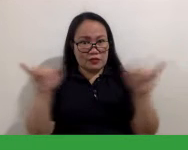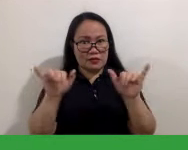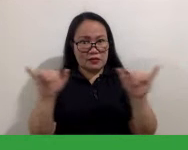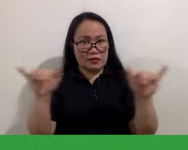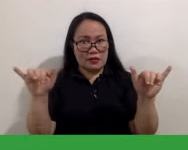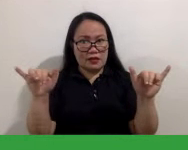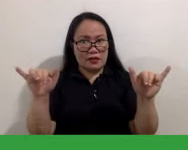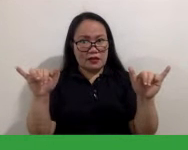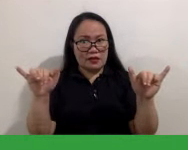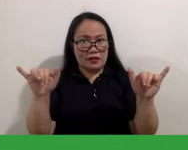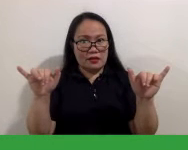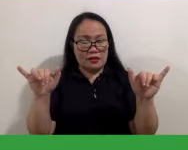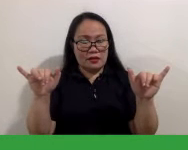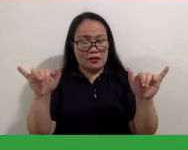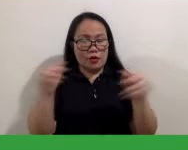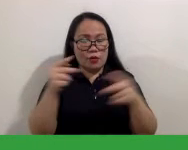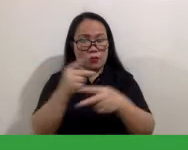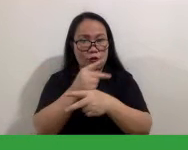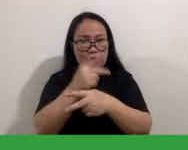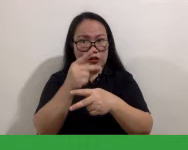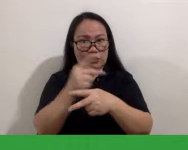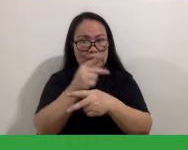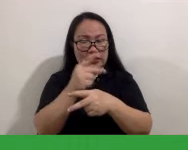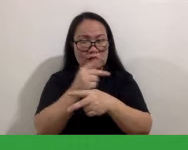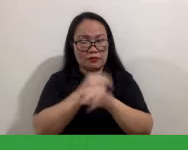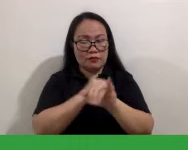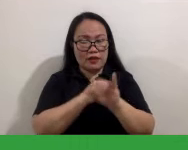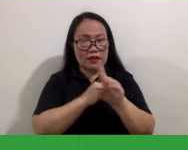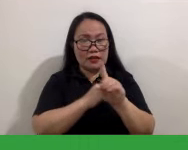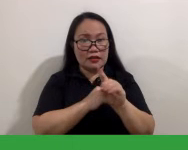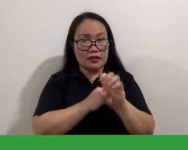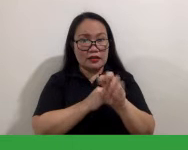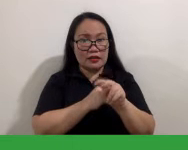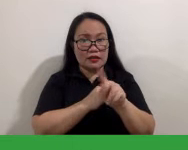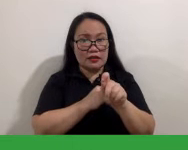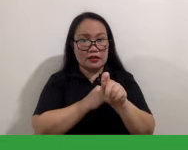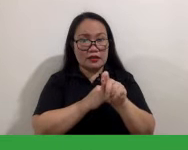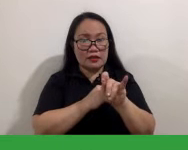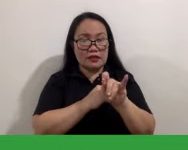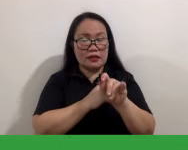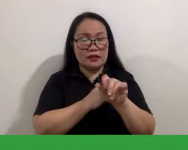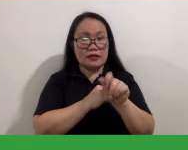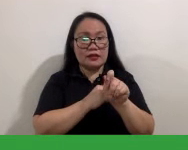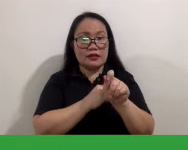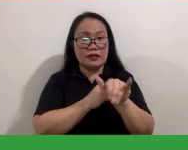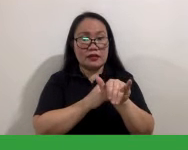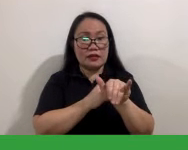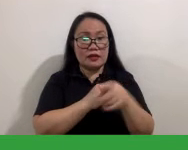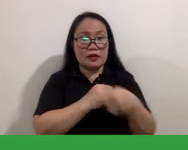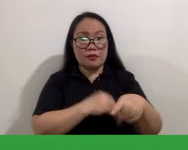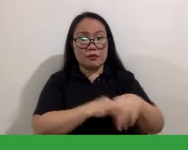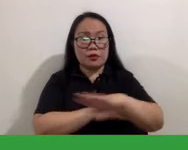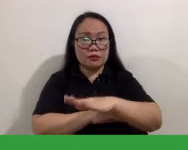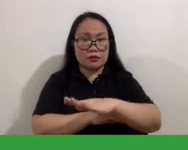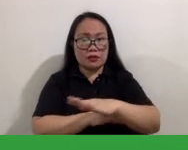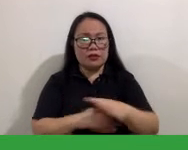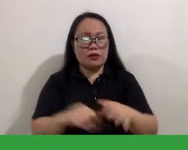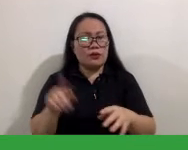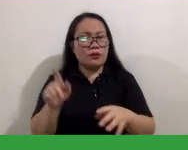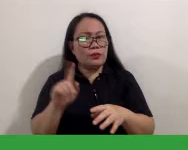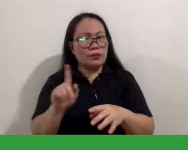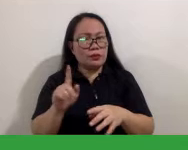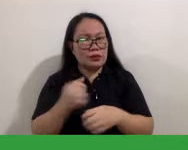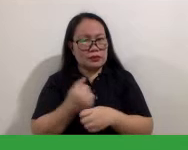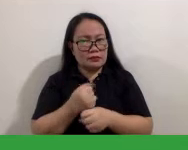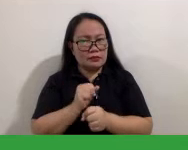magkamukha, pareho. That's why it is called multiplicative identity property. Now, what